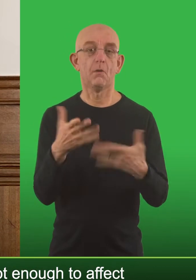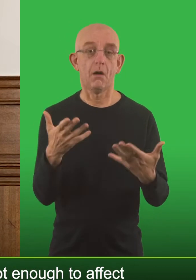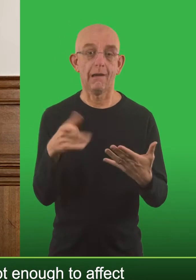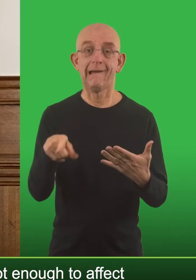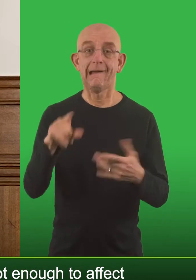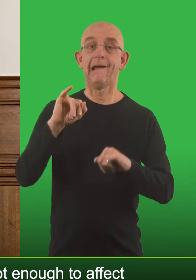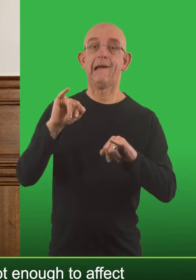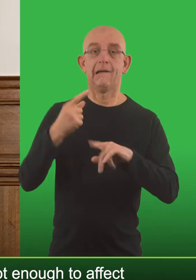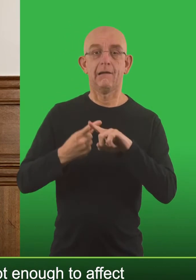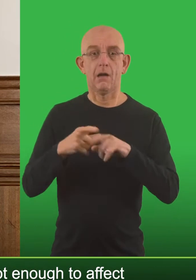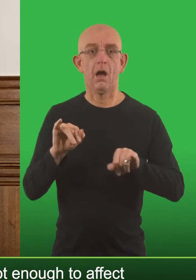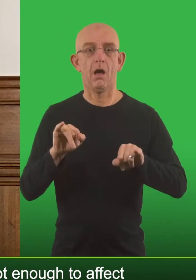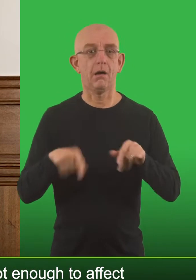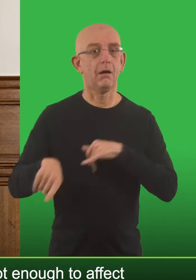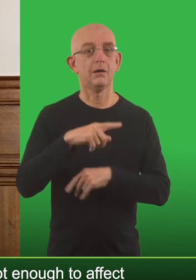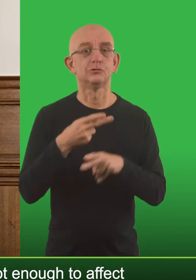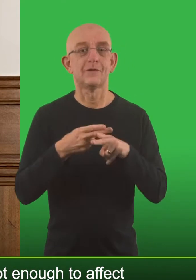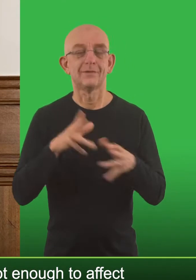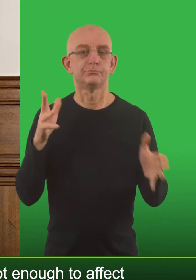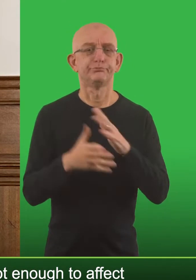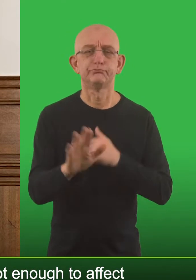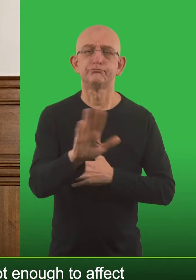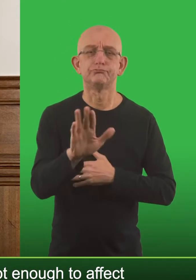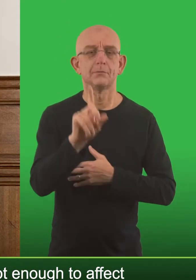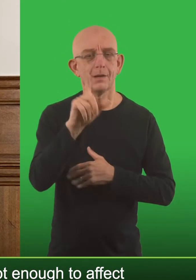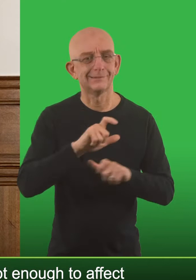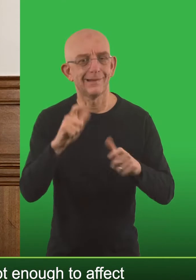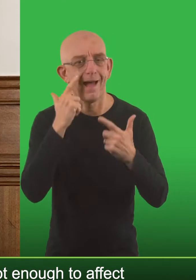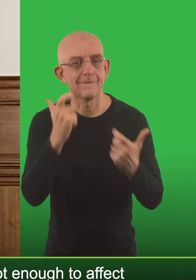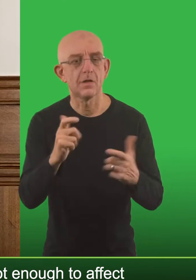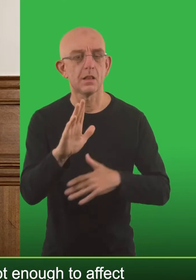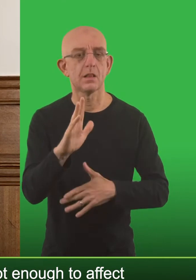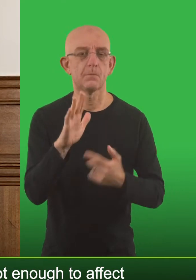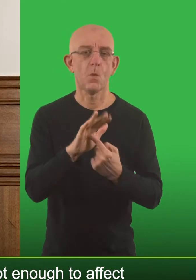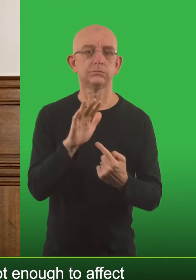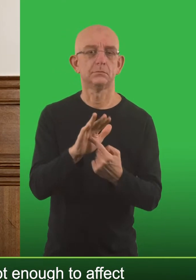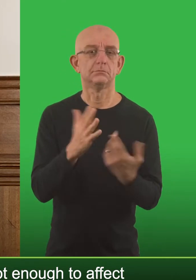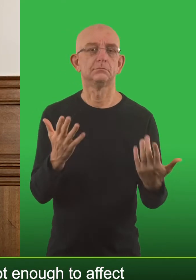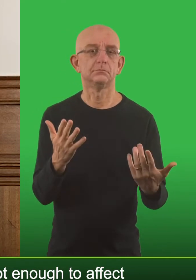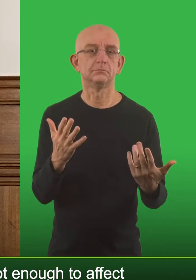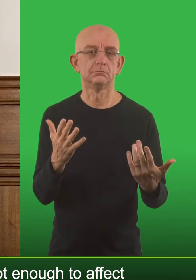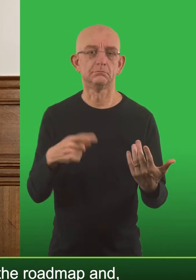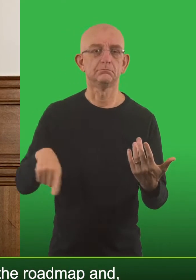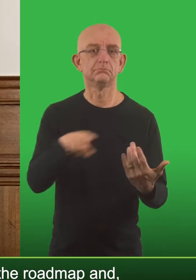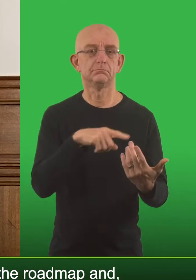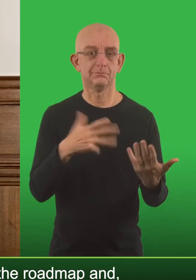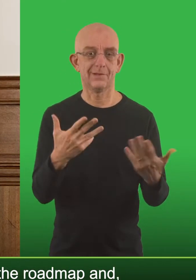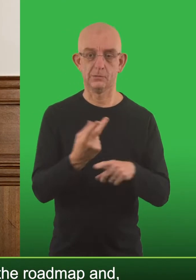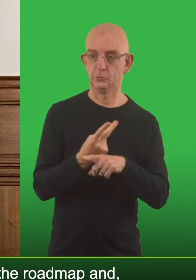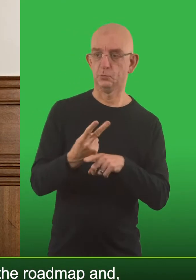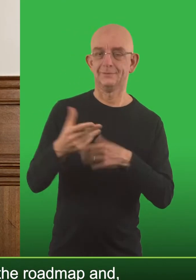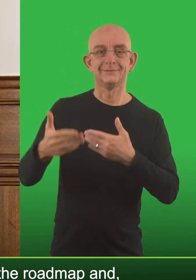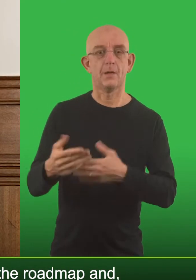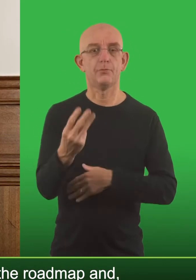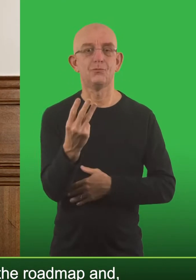Probably that group are infected, not enough to affect the overall position of the city, but we do need to be careful. We're 2